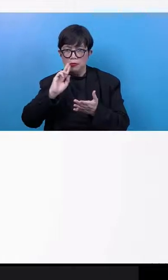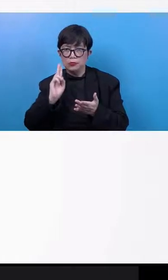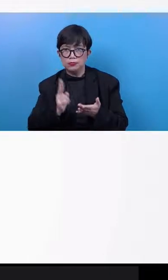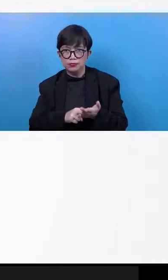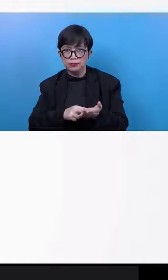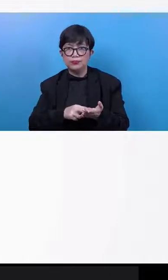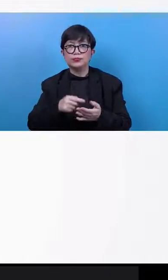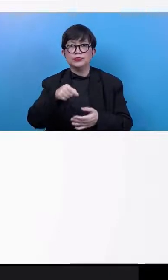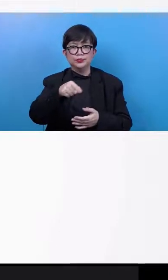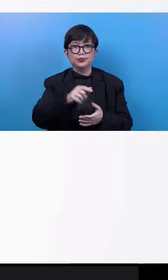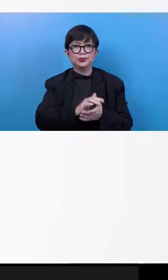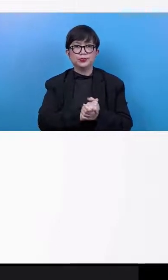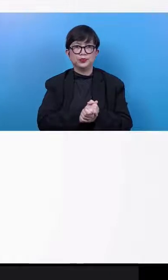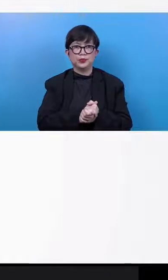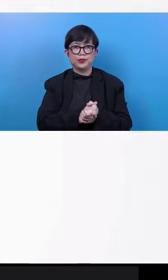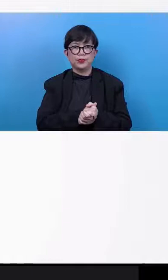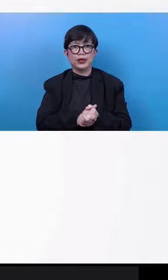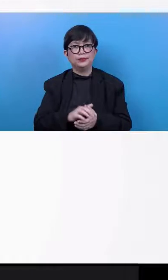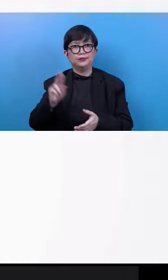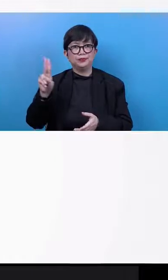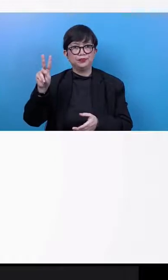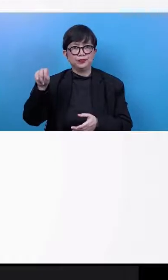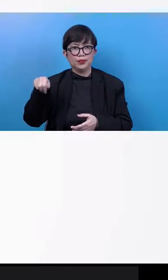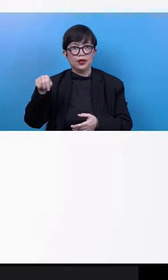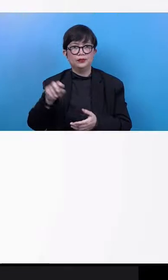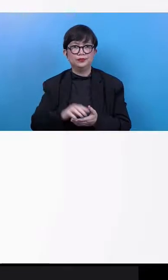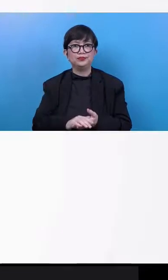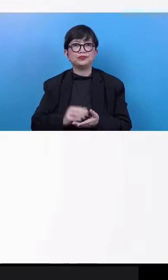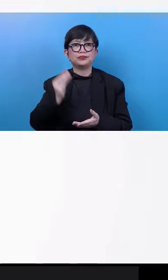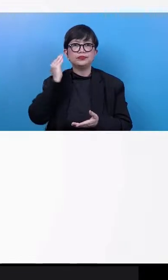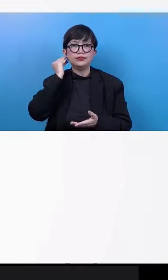General recent report, Our Common Agenda. Thank you.